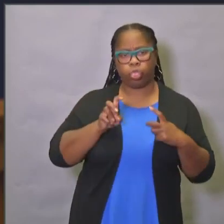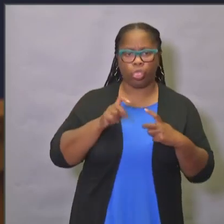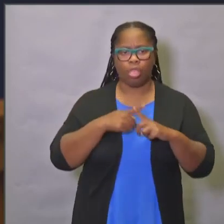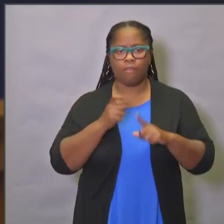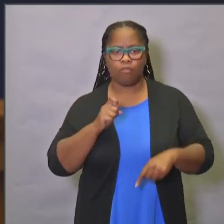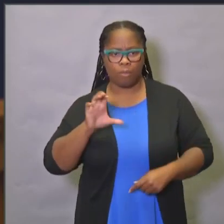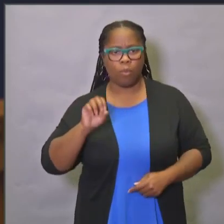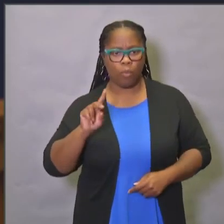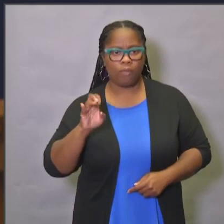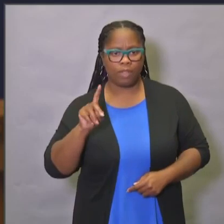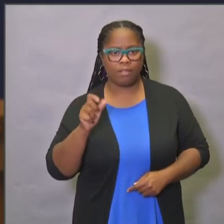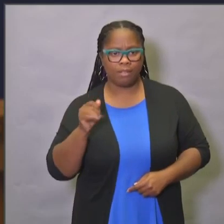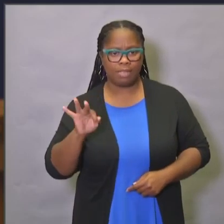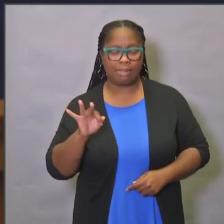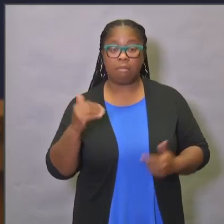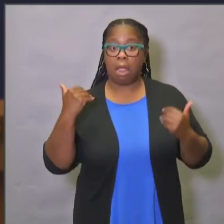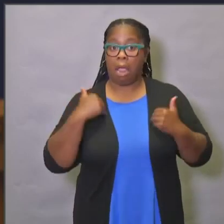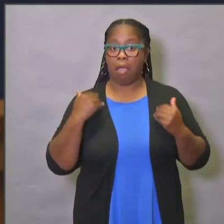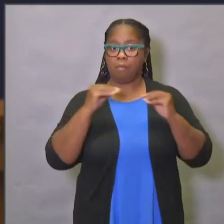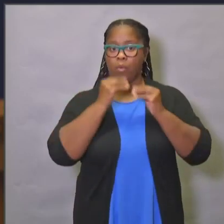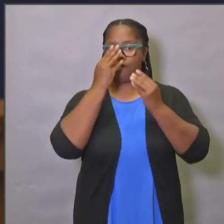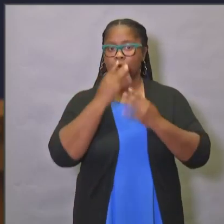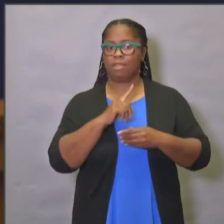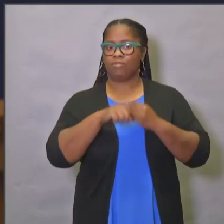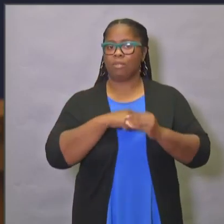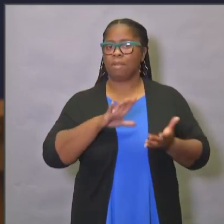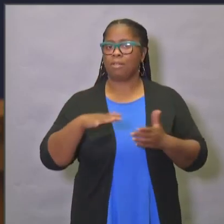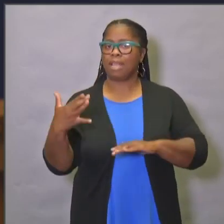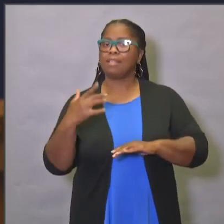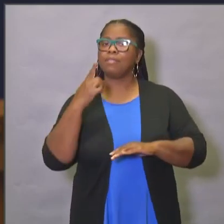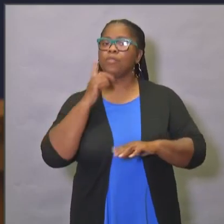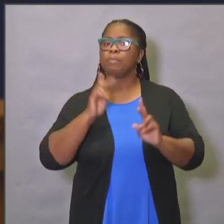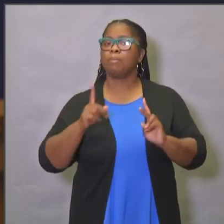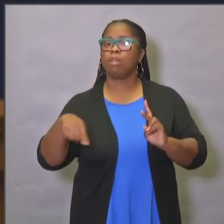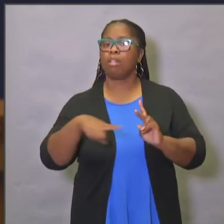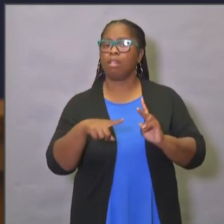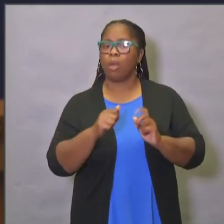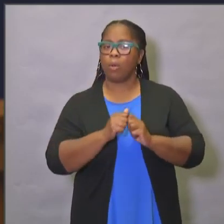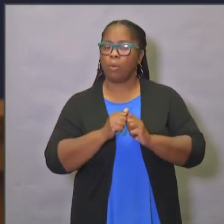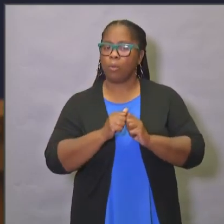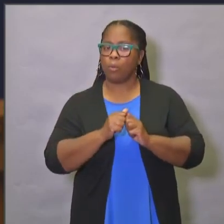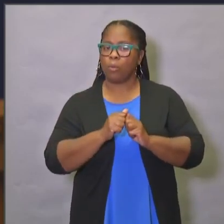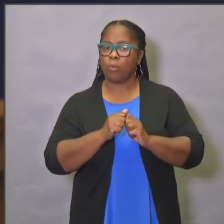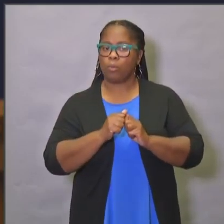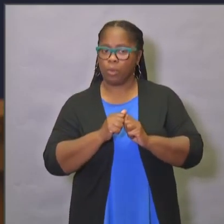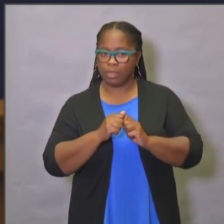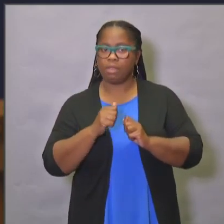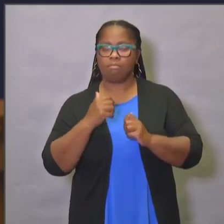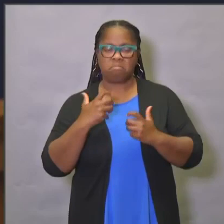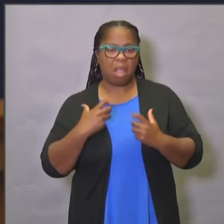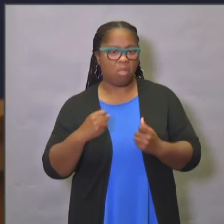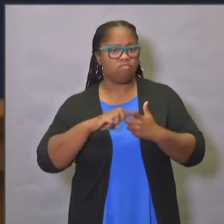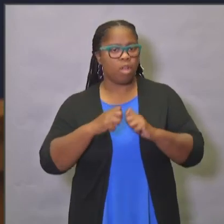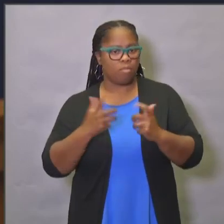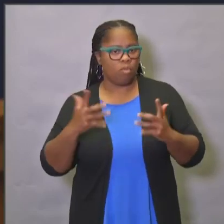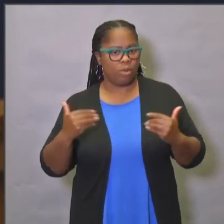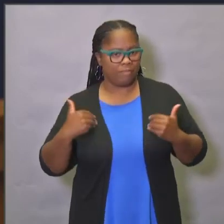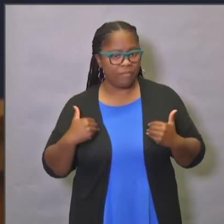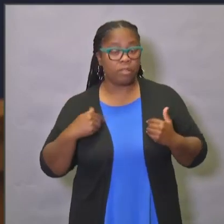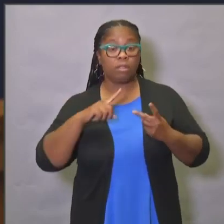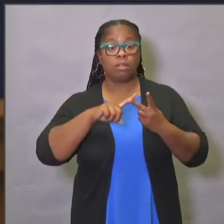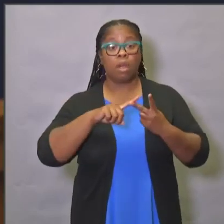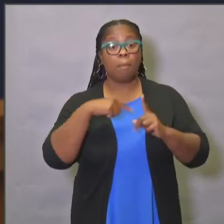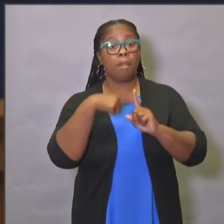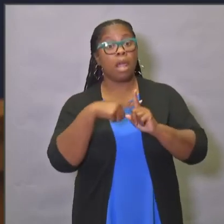today on COVID-19 related deaths among people with underlying health conditions, as well as some information on the numbers of people in